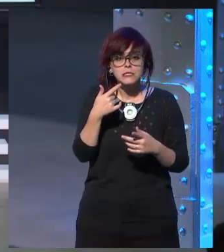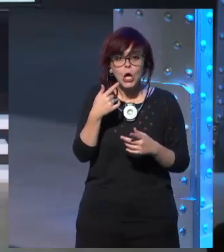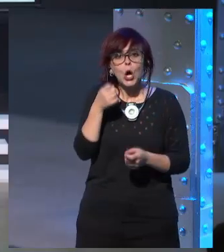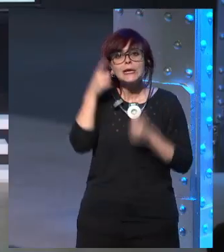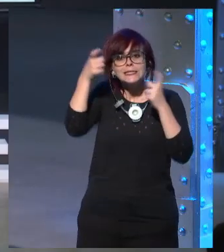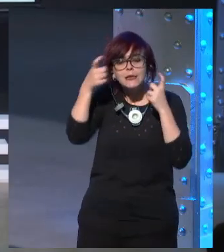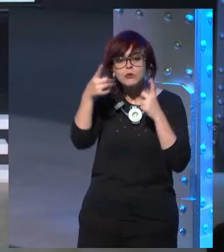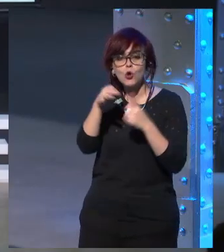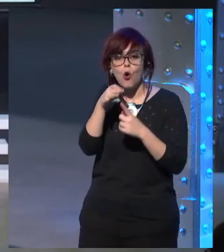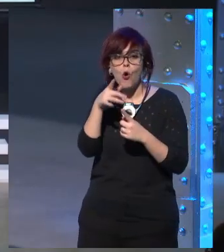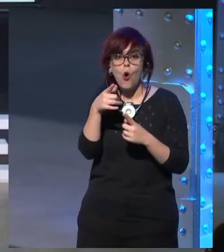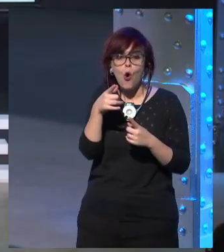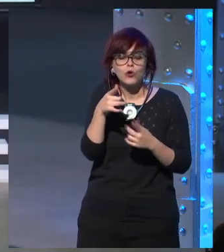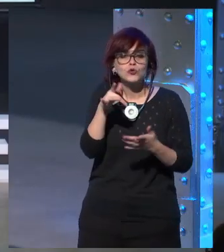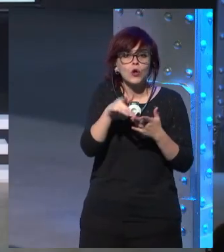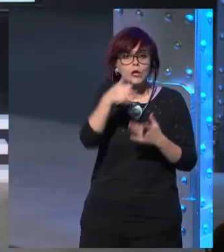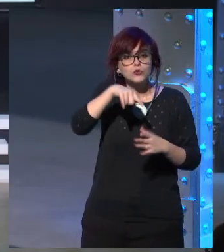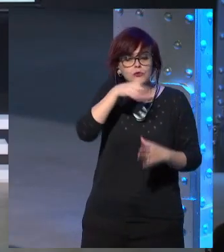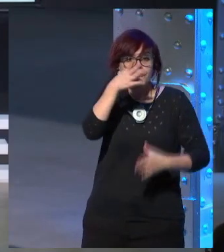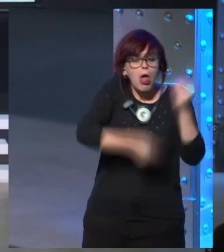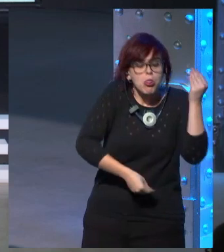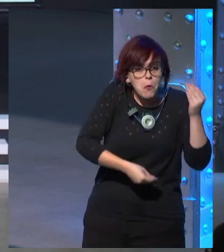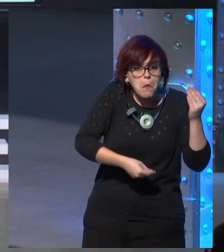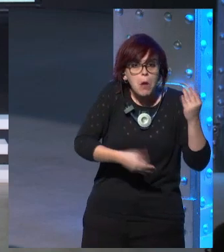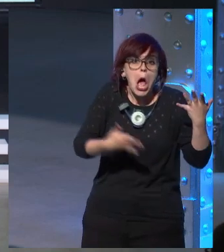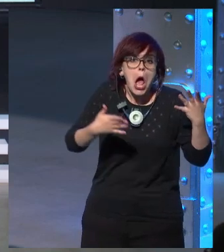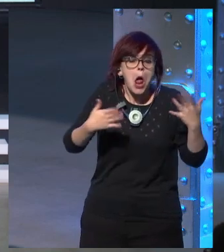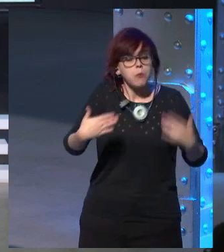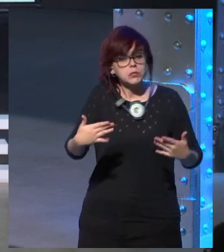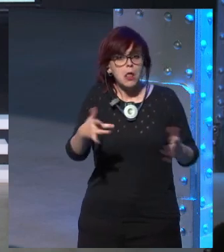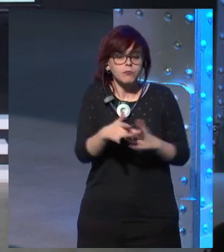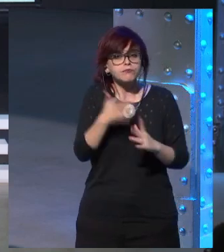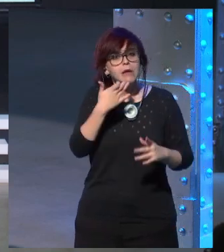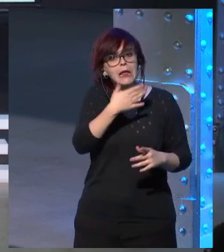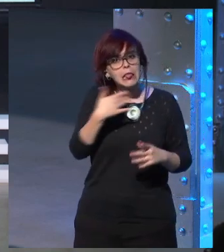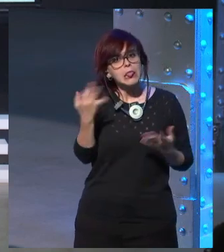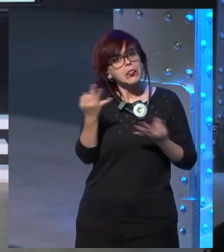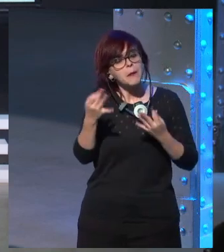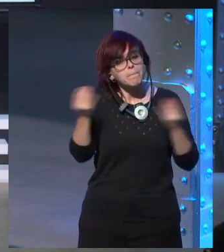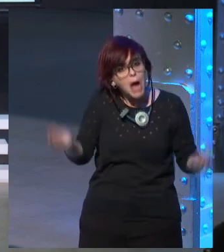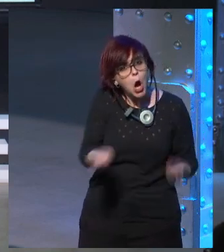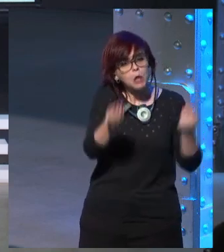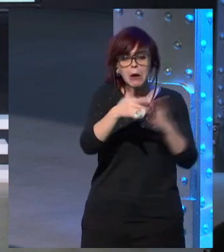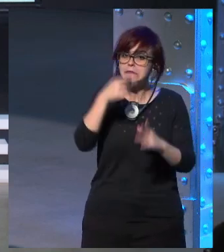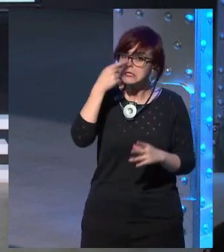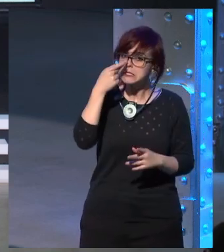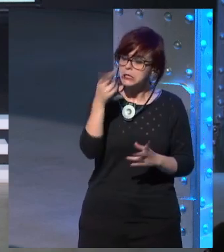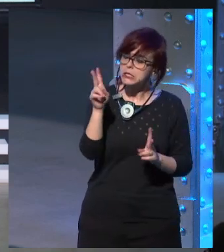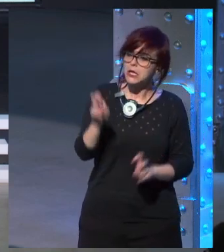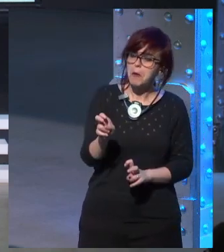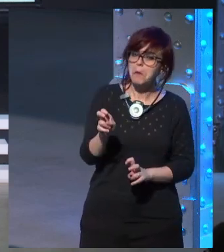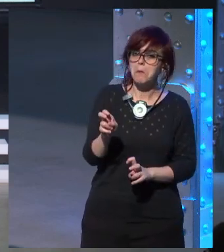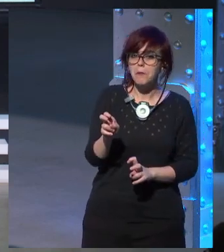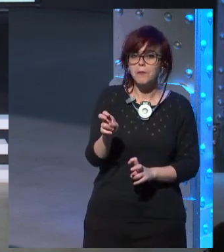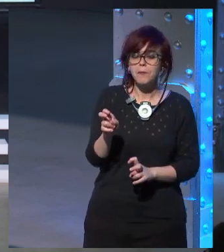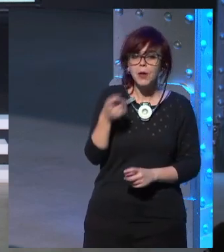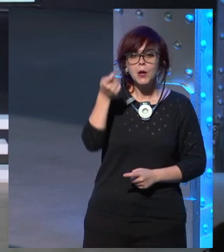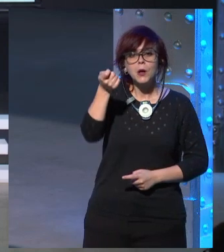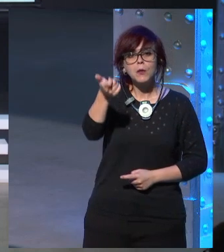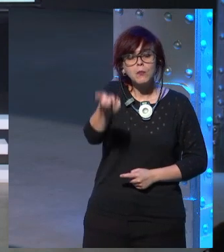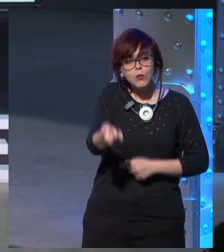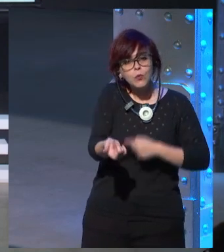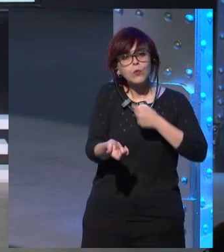oh, I actually want to get better at this. This is interesting to me. And then you start moving into that quote-unquote geeking out phase, where you